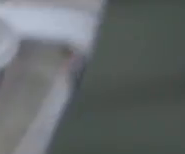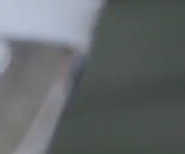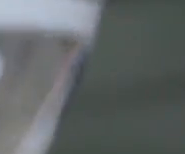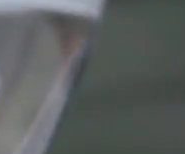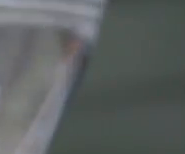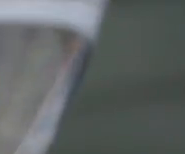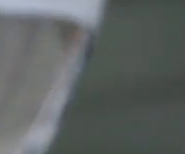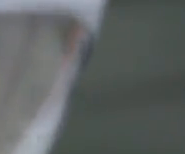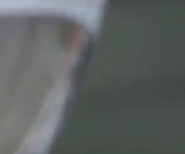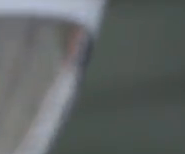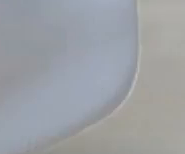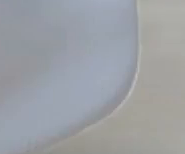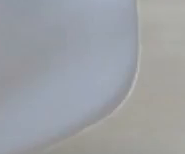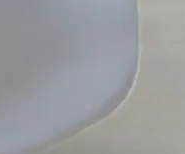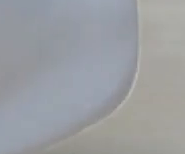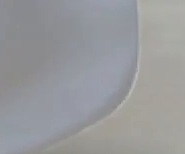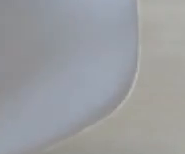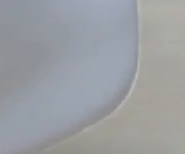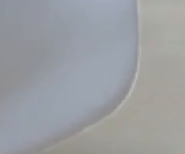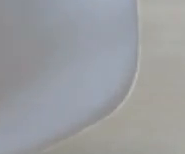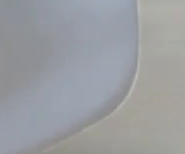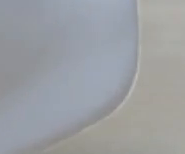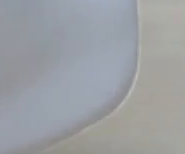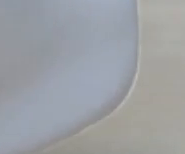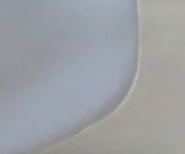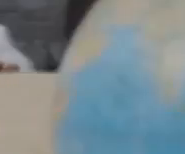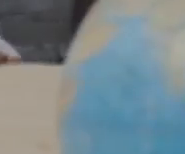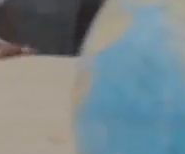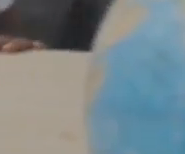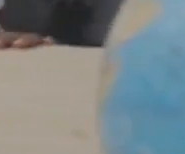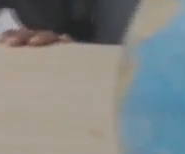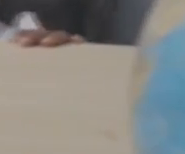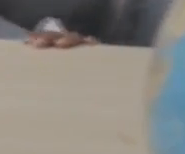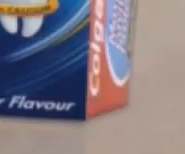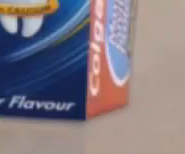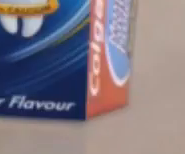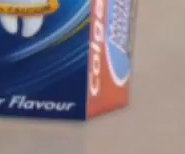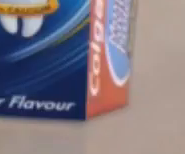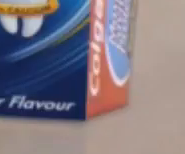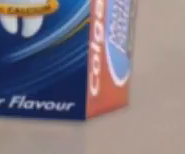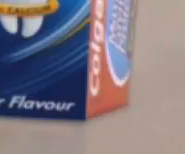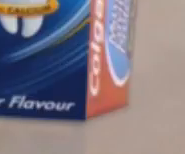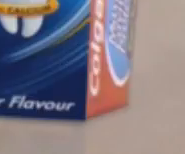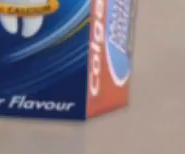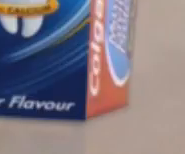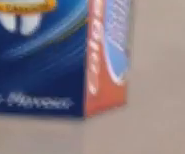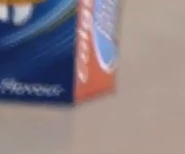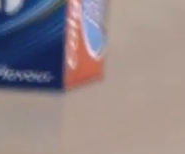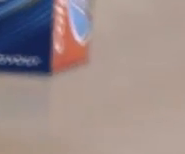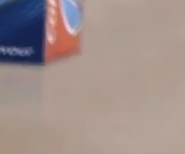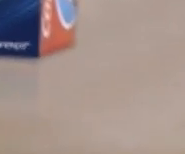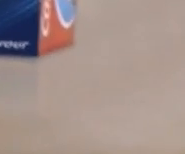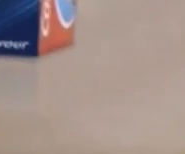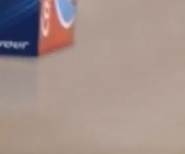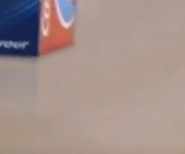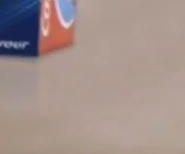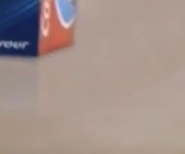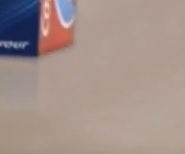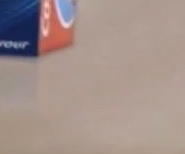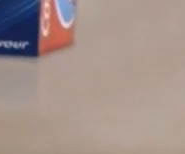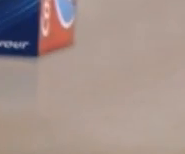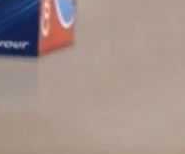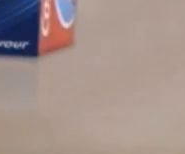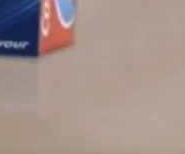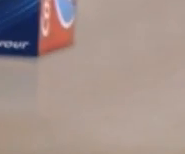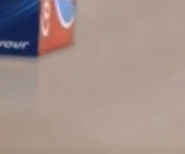your tooth and these are food acids that cause cavities. Colgate with calcium and fluoride helps prevent cavities for maximum cavity protection. And now available